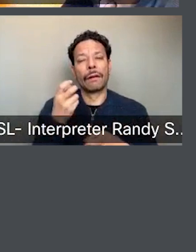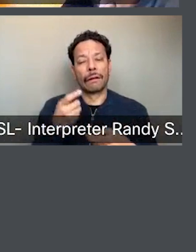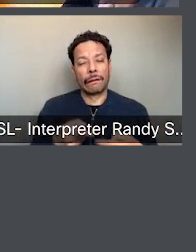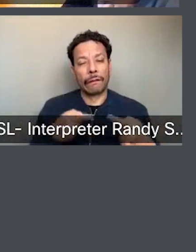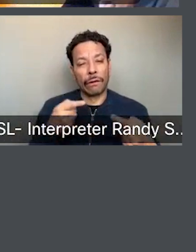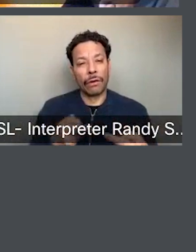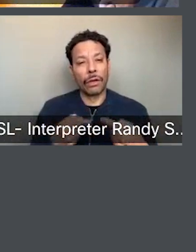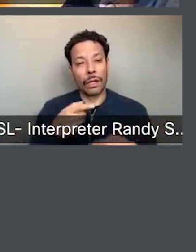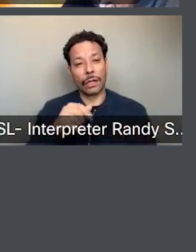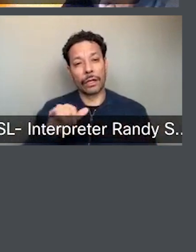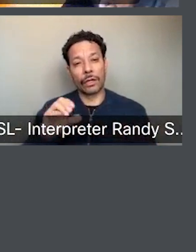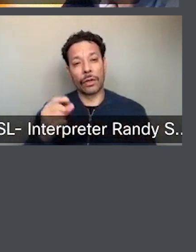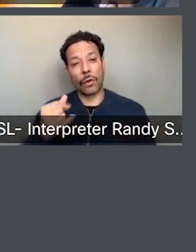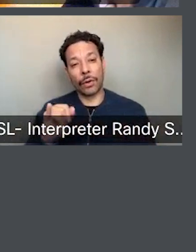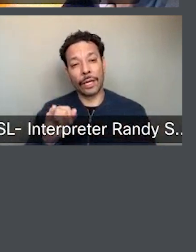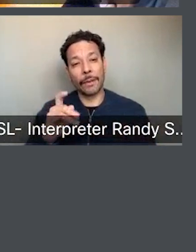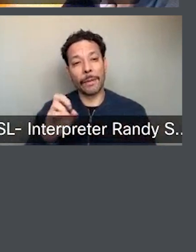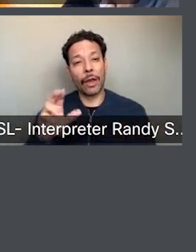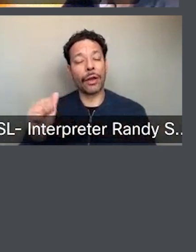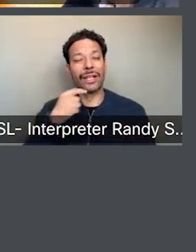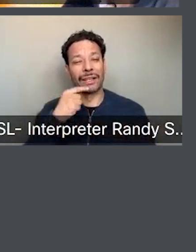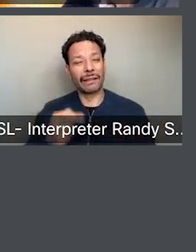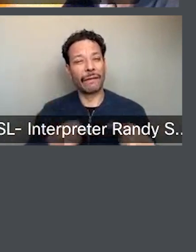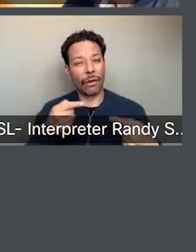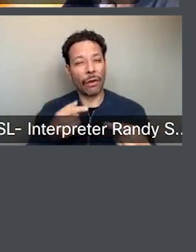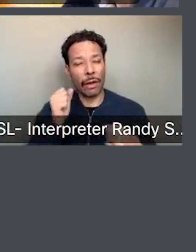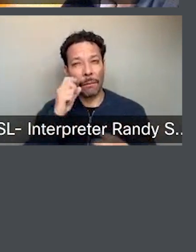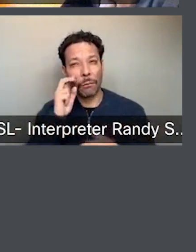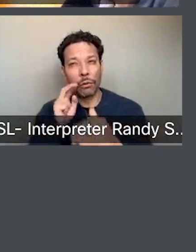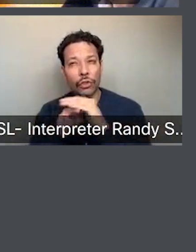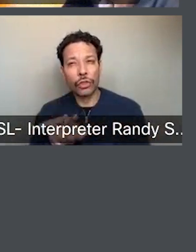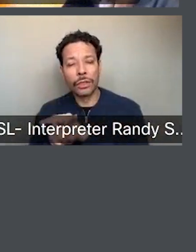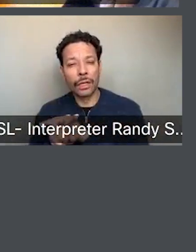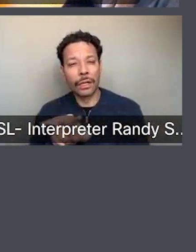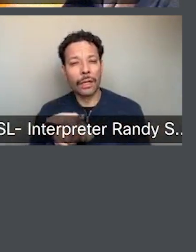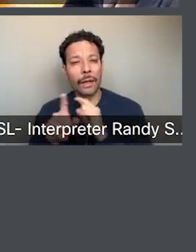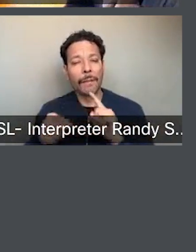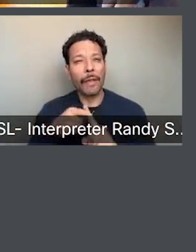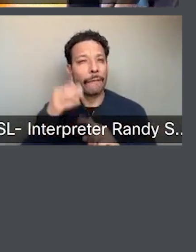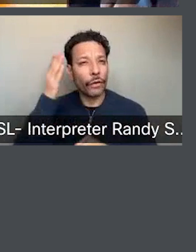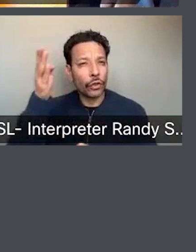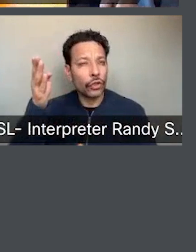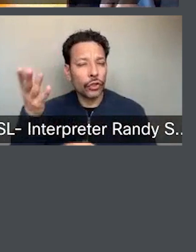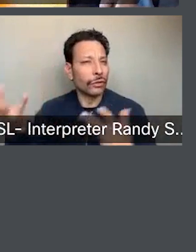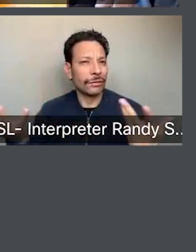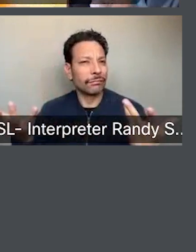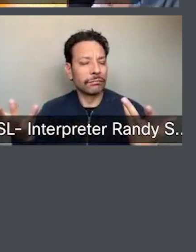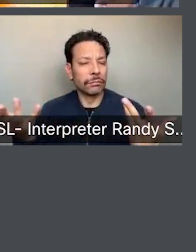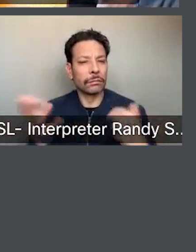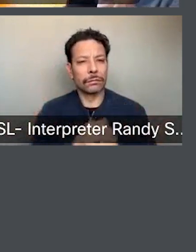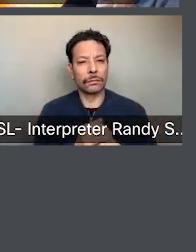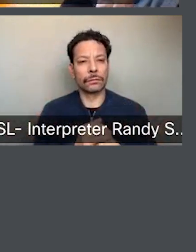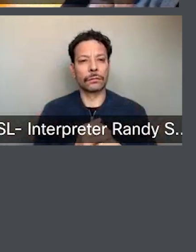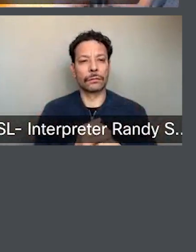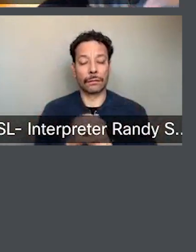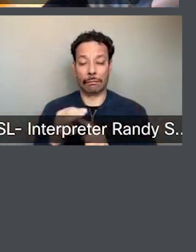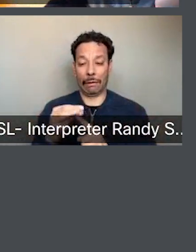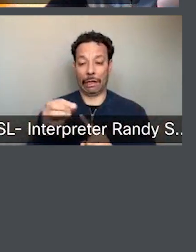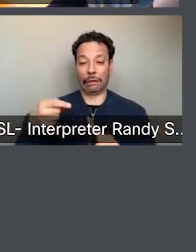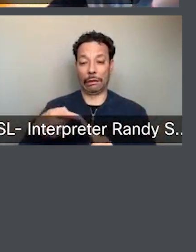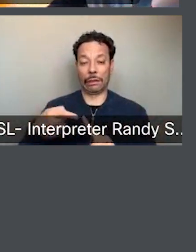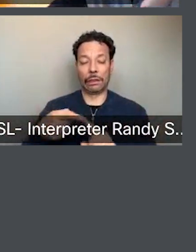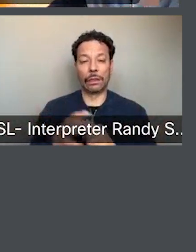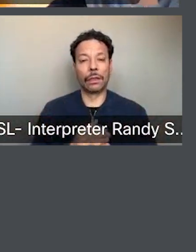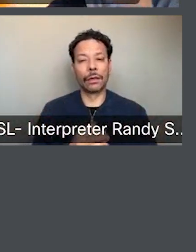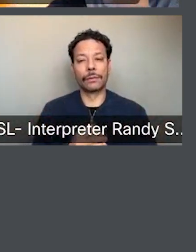Yogi Bearism, it is difficult to make predictions, especially about the future. So we will